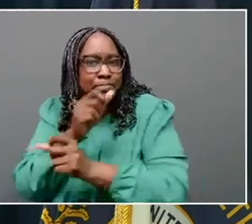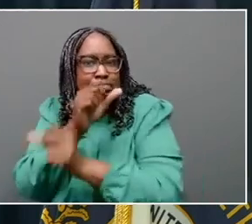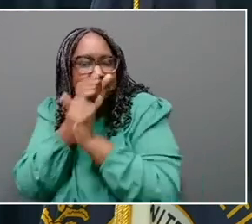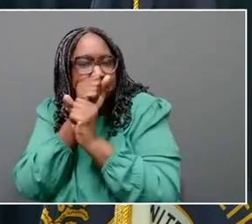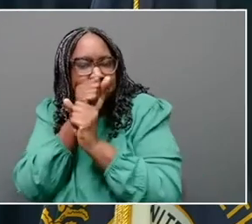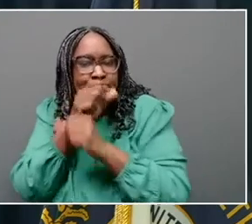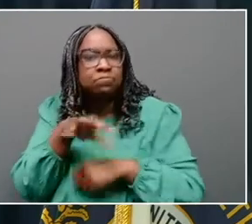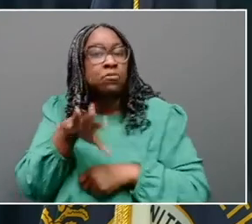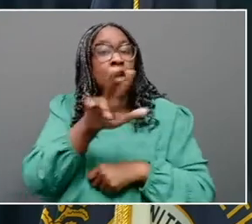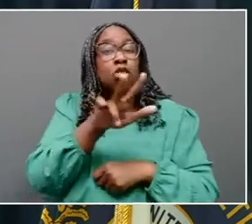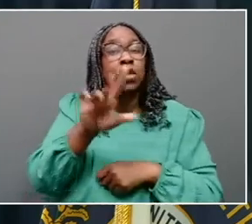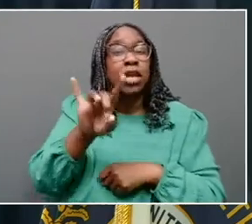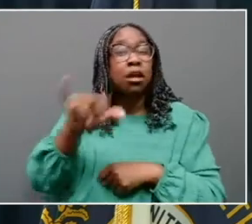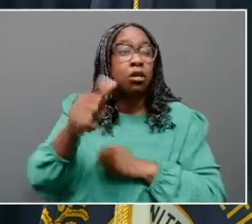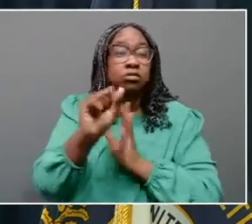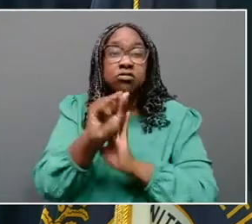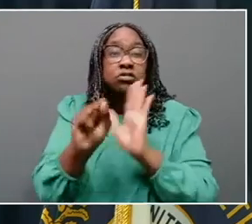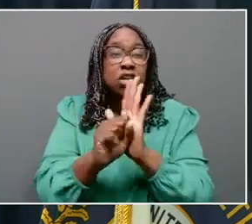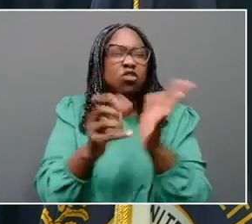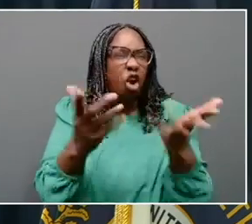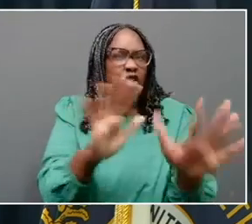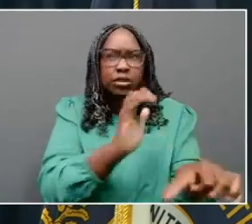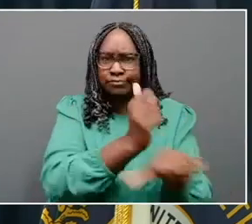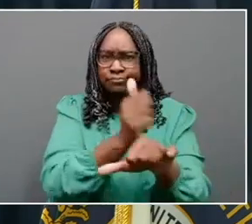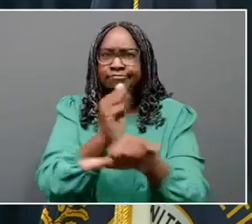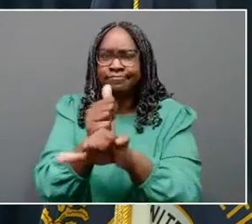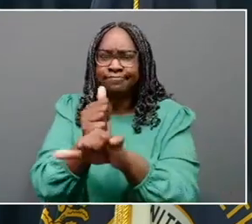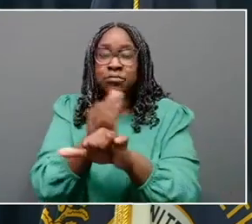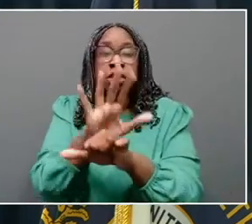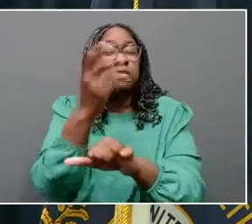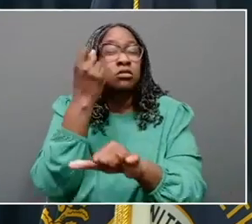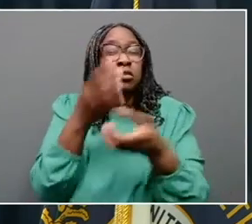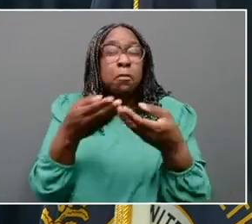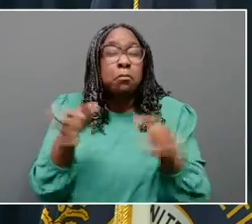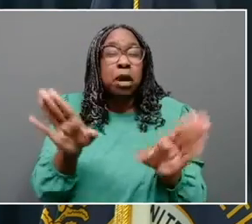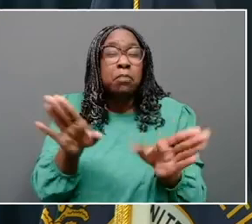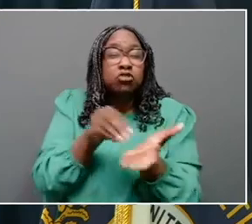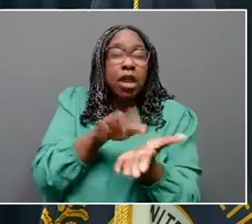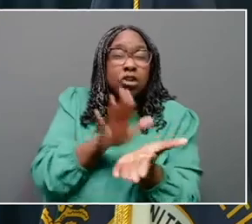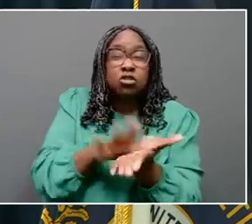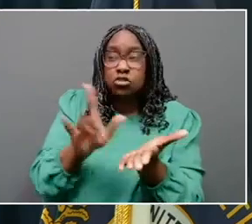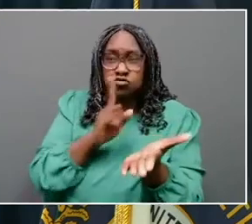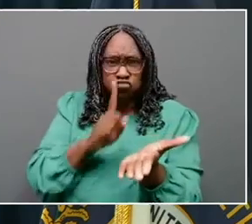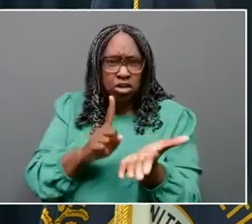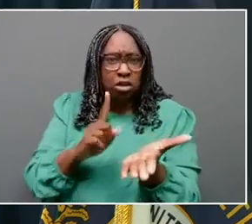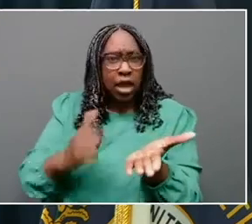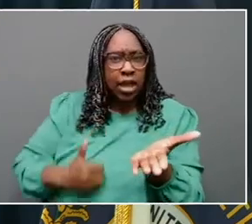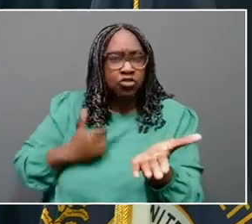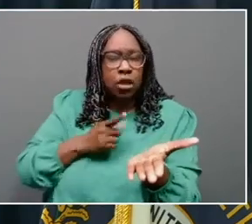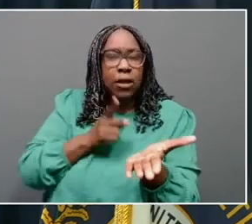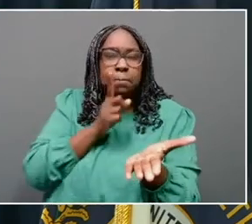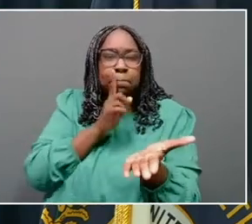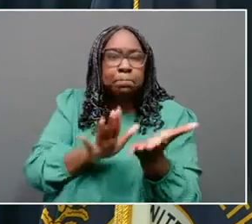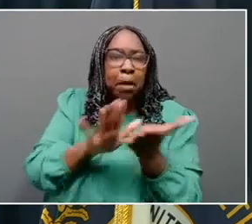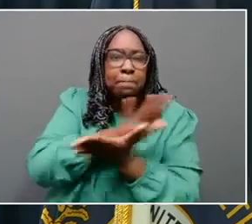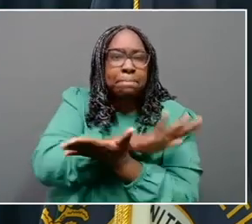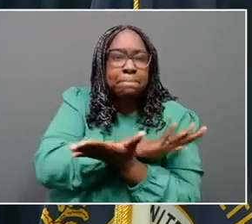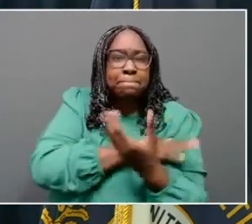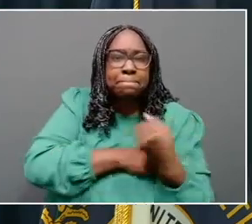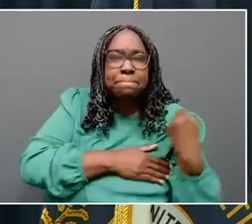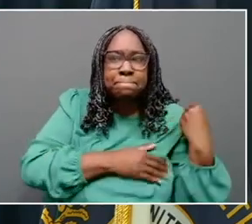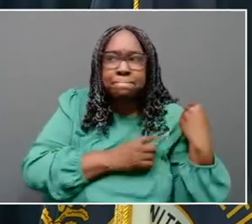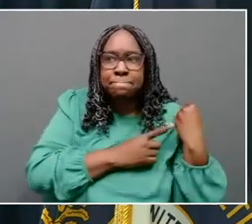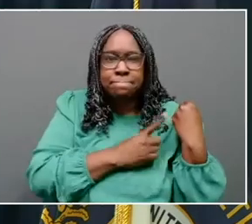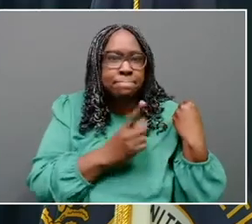states that mask private addresses on public records for those at risk. Three, given how many survivors